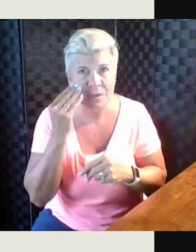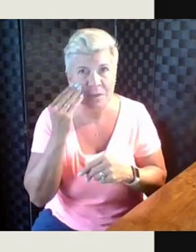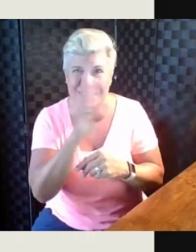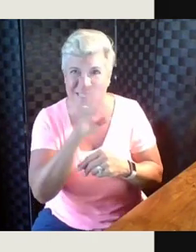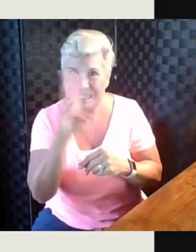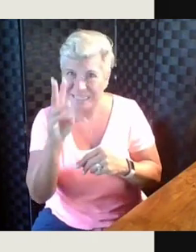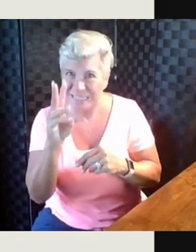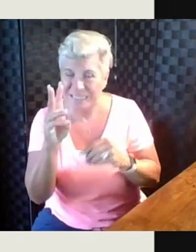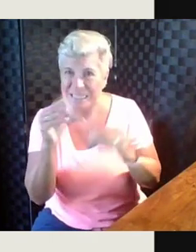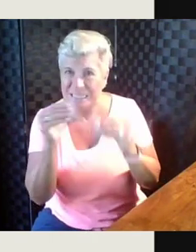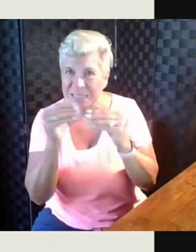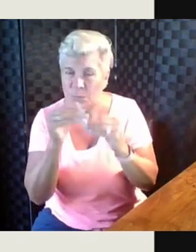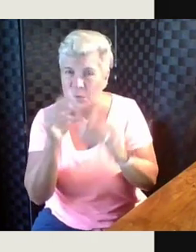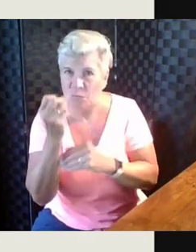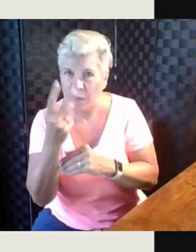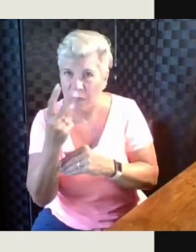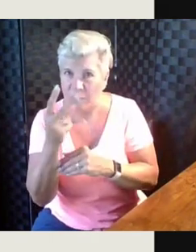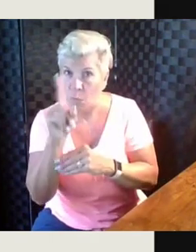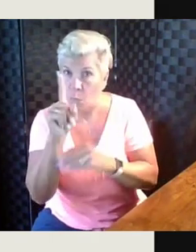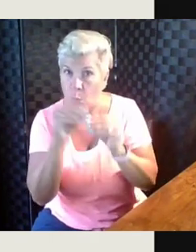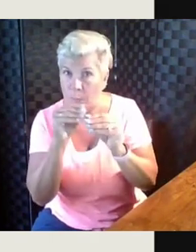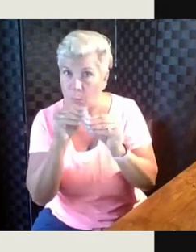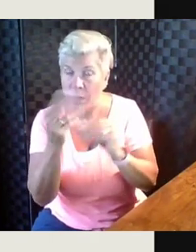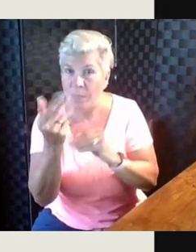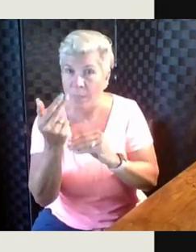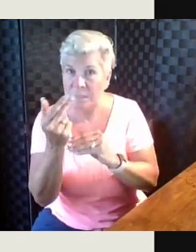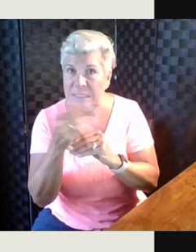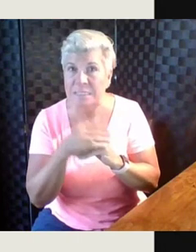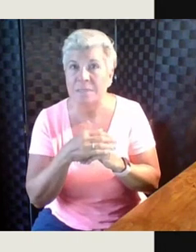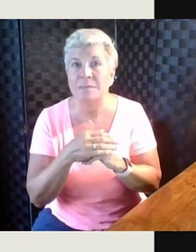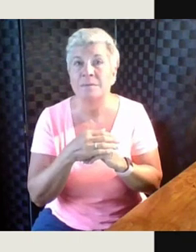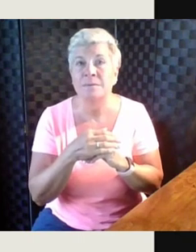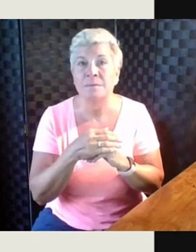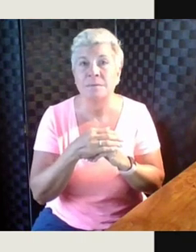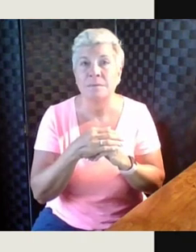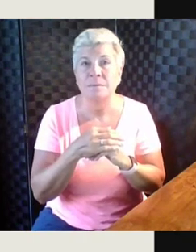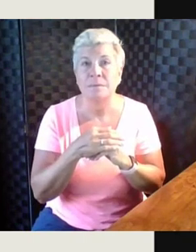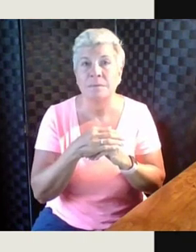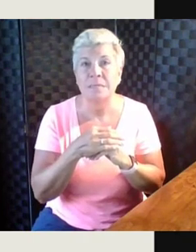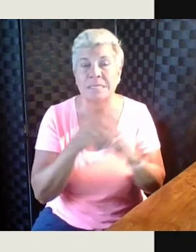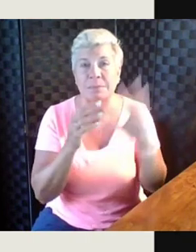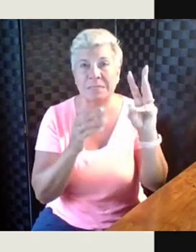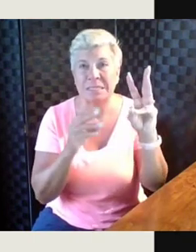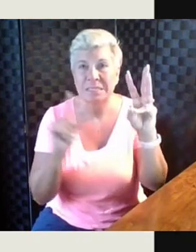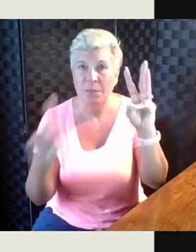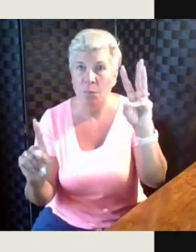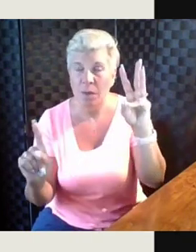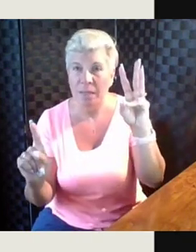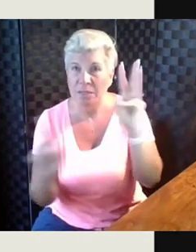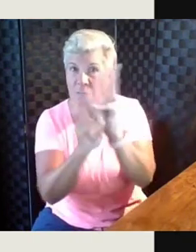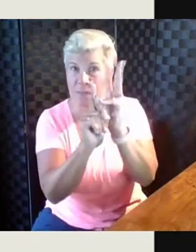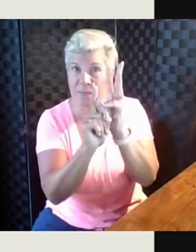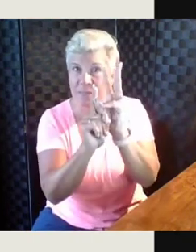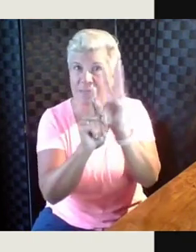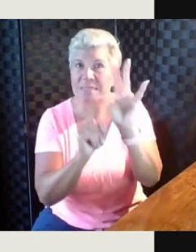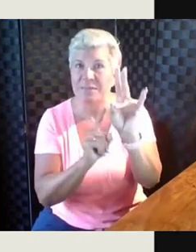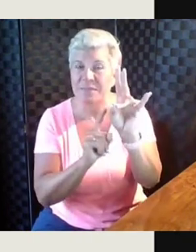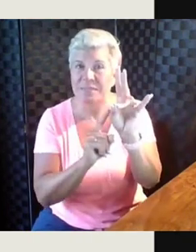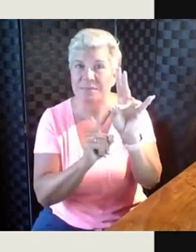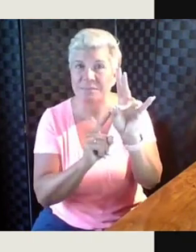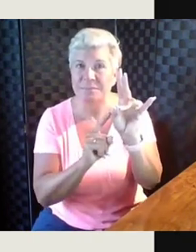plus 6 is 12. 1 more would make 13. So that 6 and that 1 would make